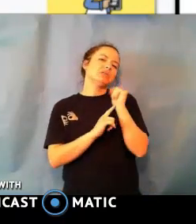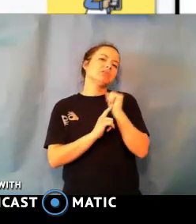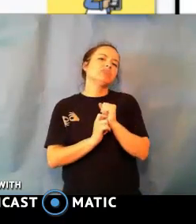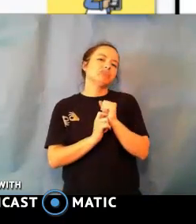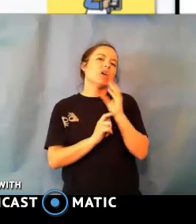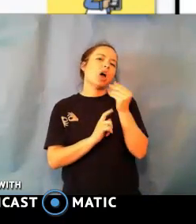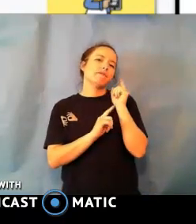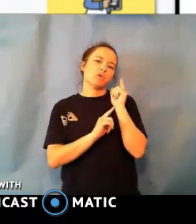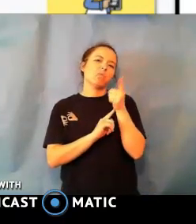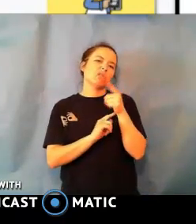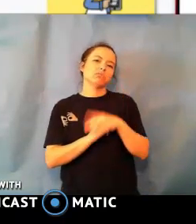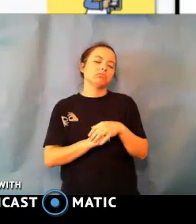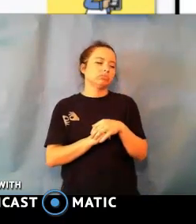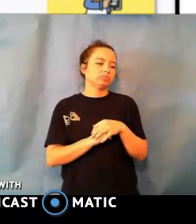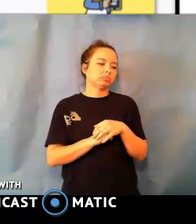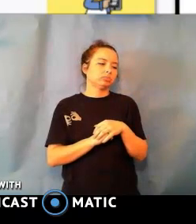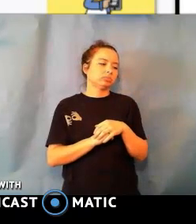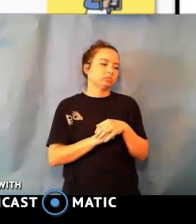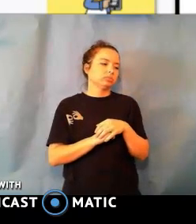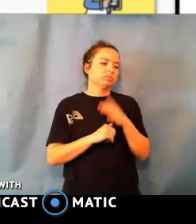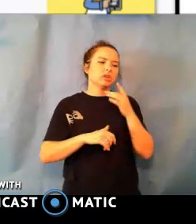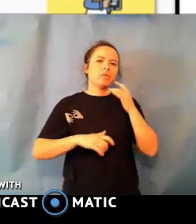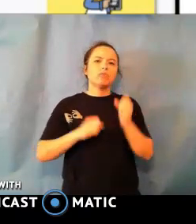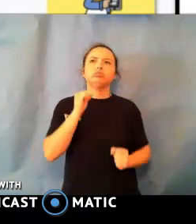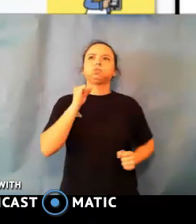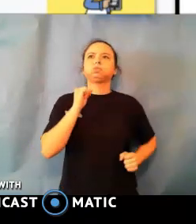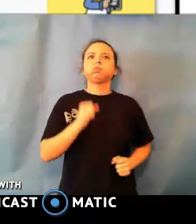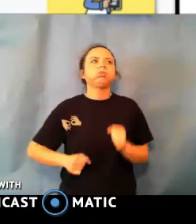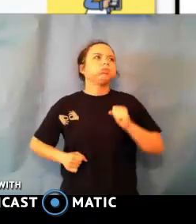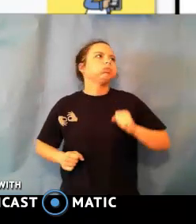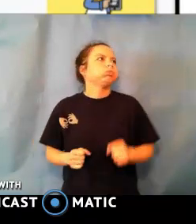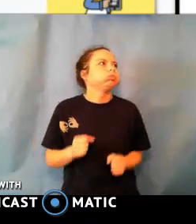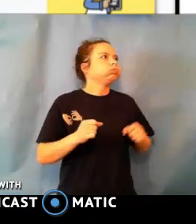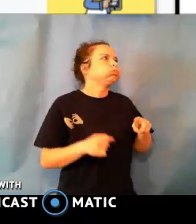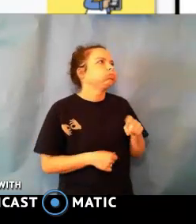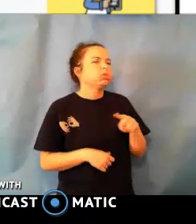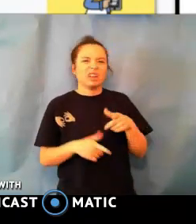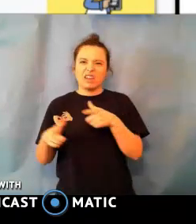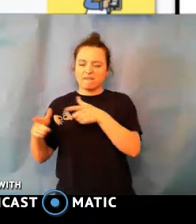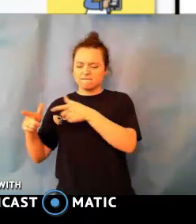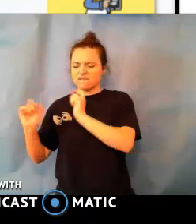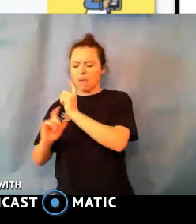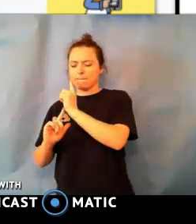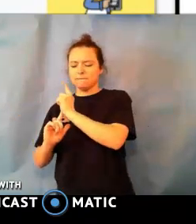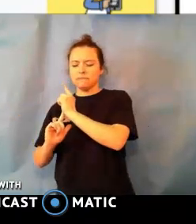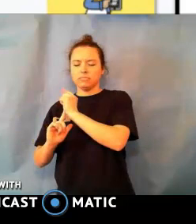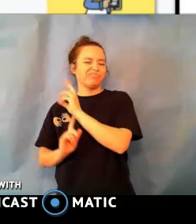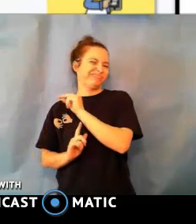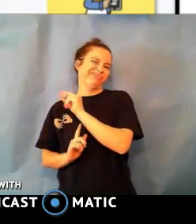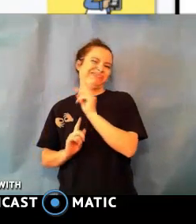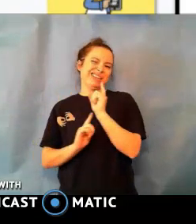minutes. What about if we go for a hike? Can you do that in seconds? Is that fast?